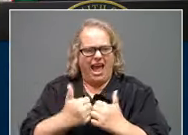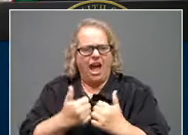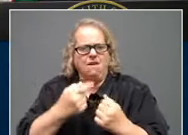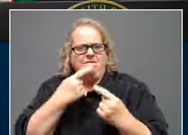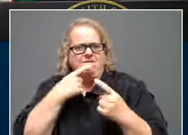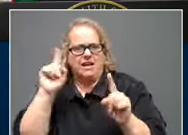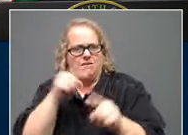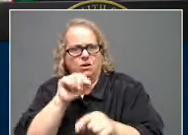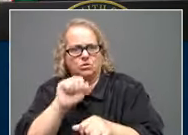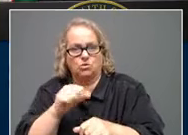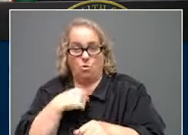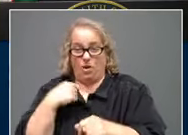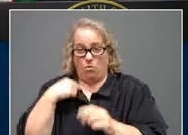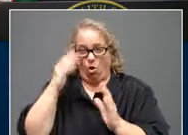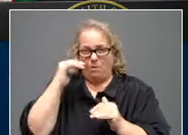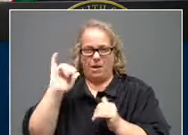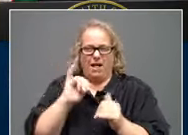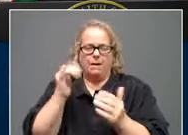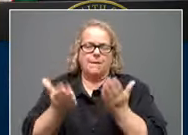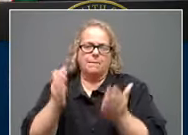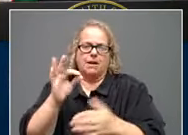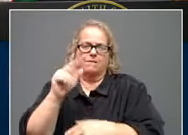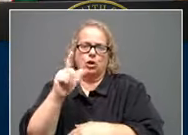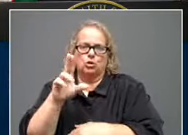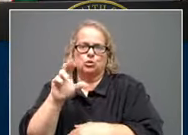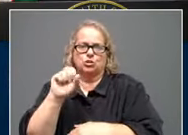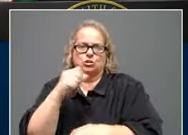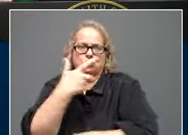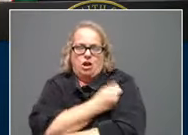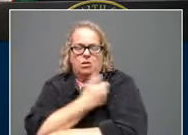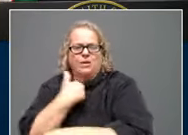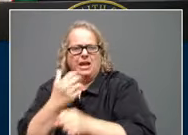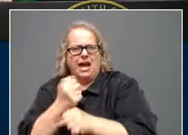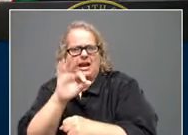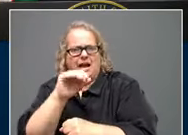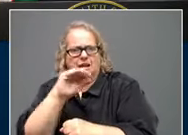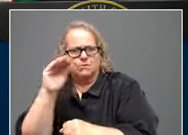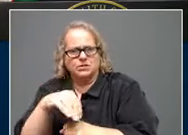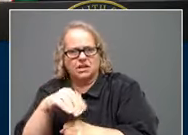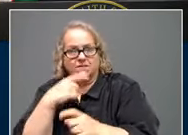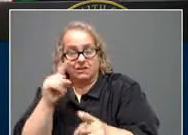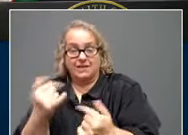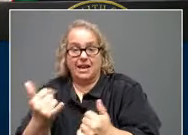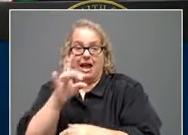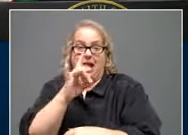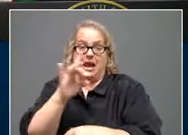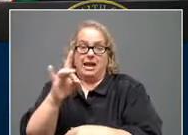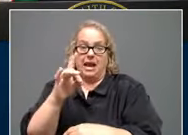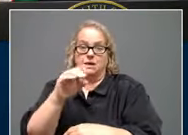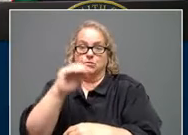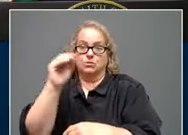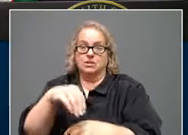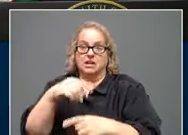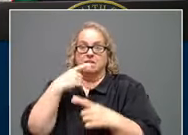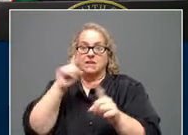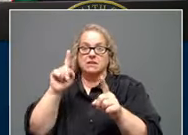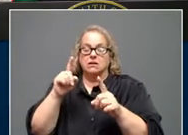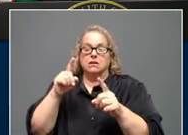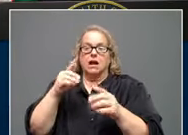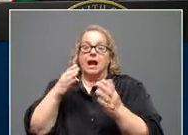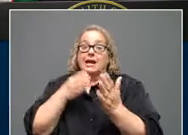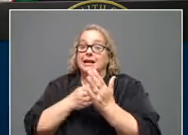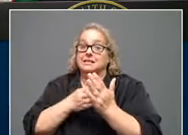like the flu shot, and we got 90%+ effective and now 88% effective against the Delta variant after your